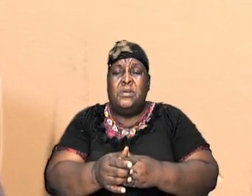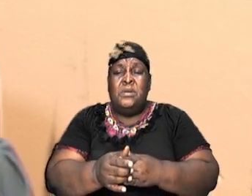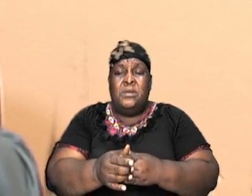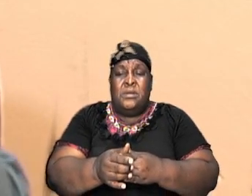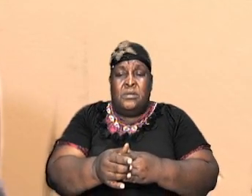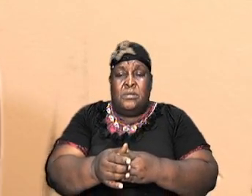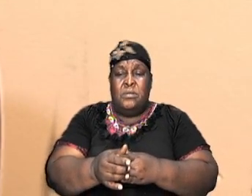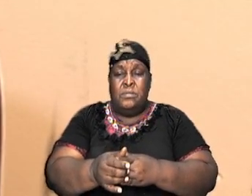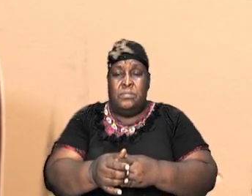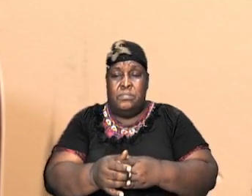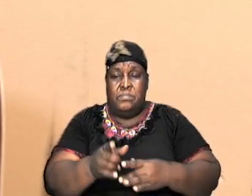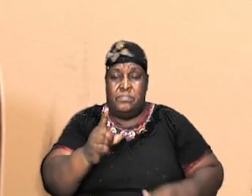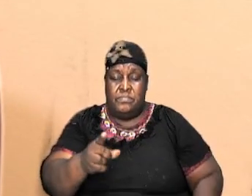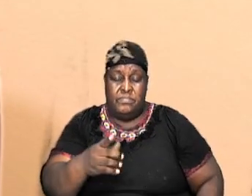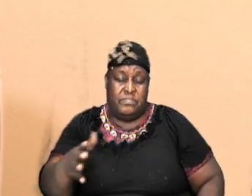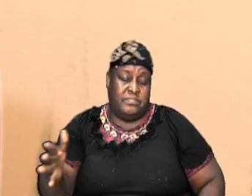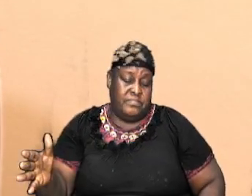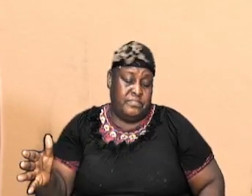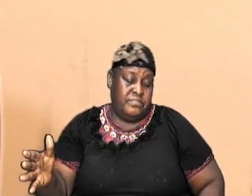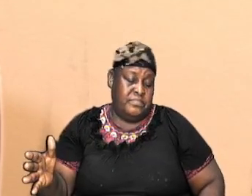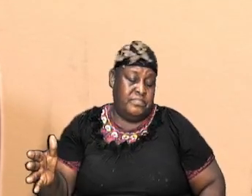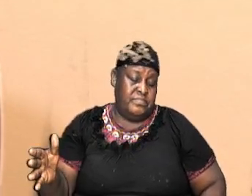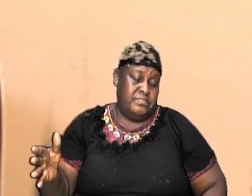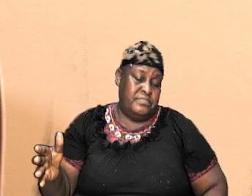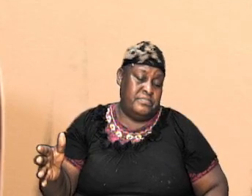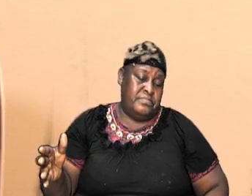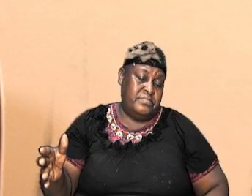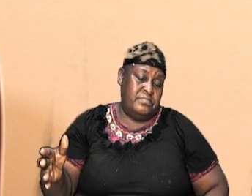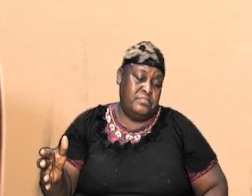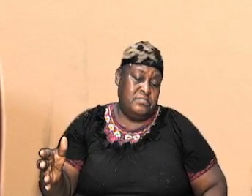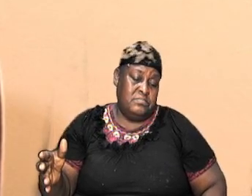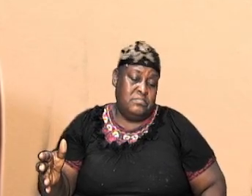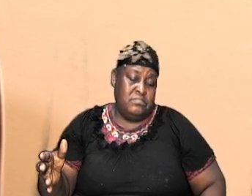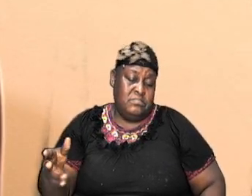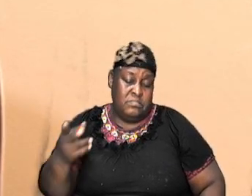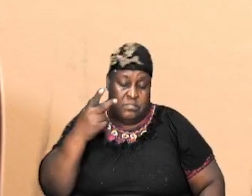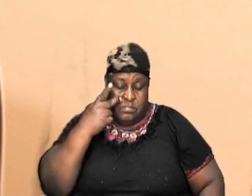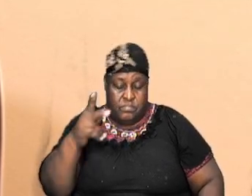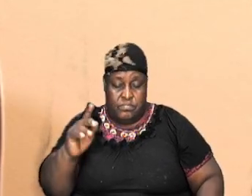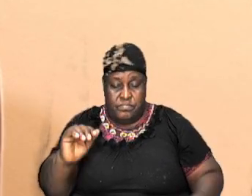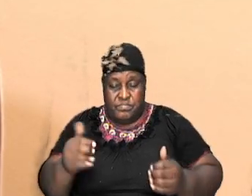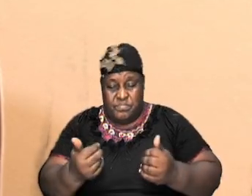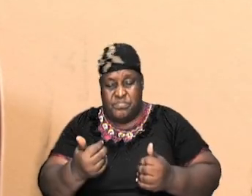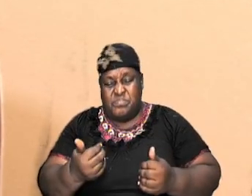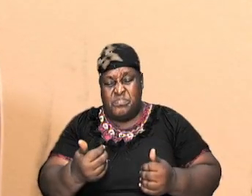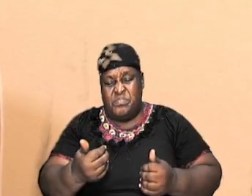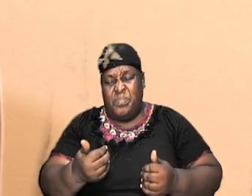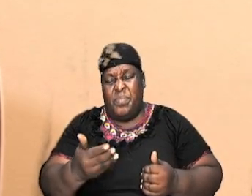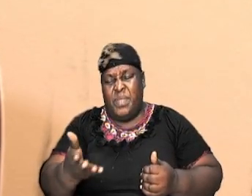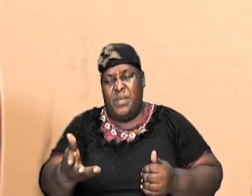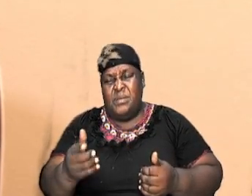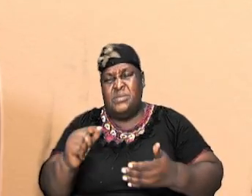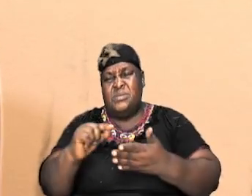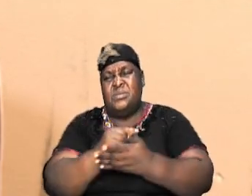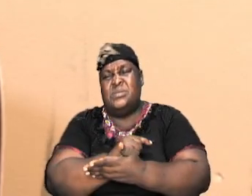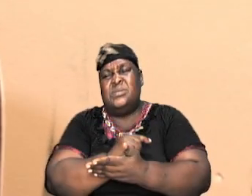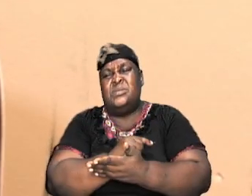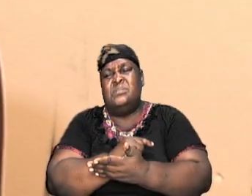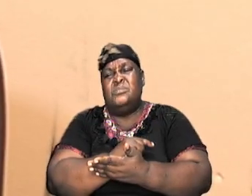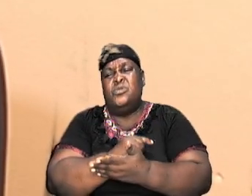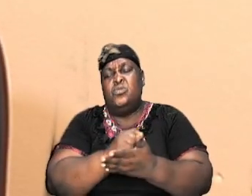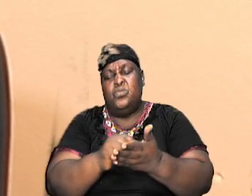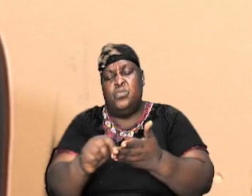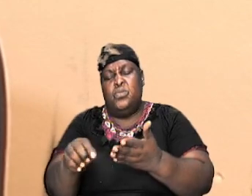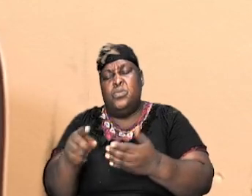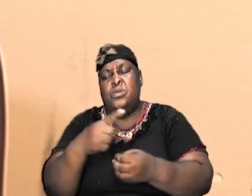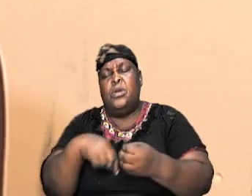So that's one thing that jumps out at me from how this gospel writer presented